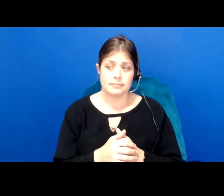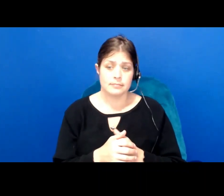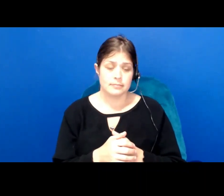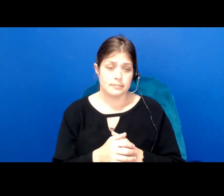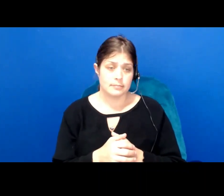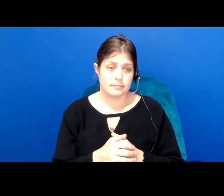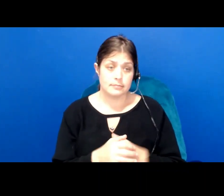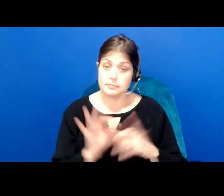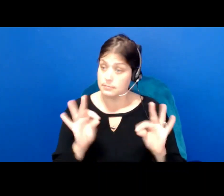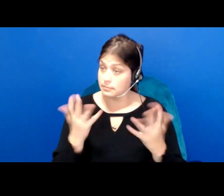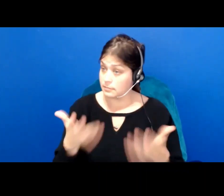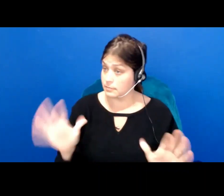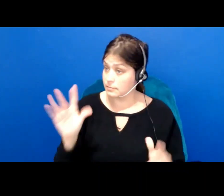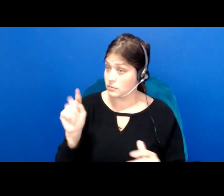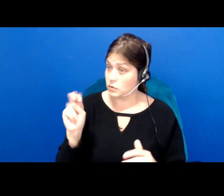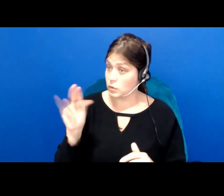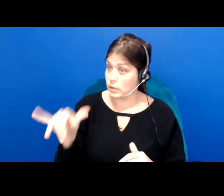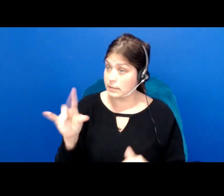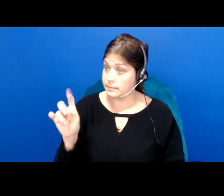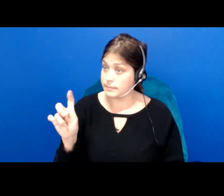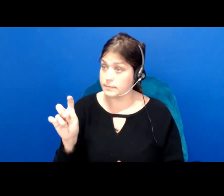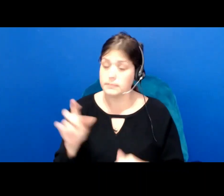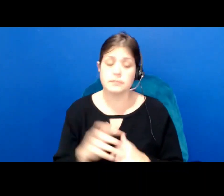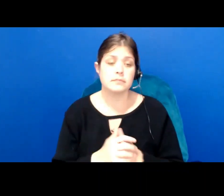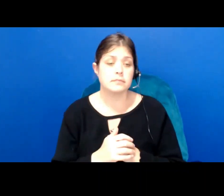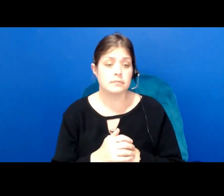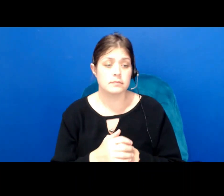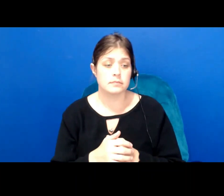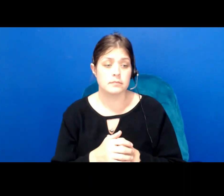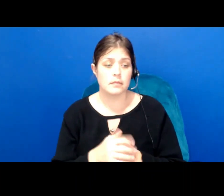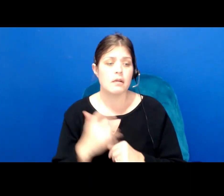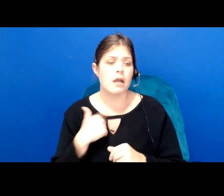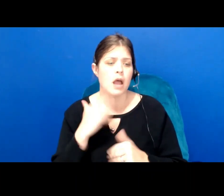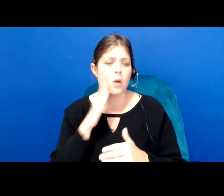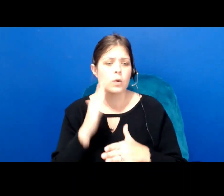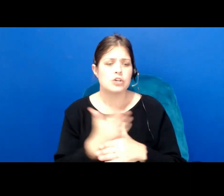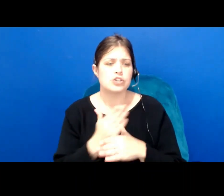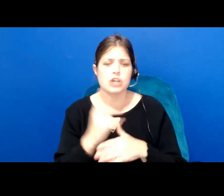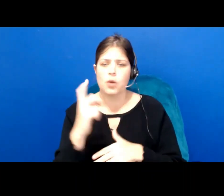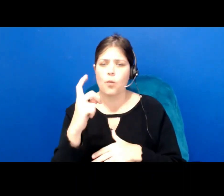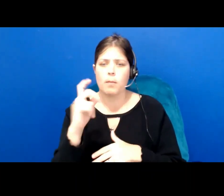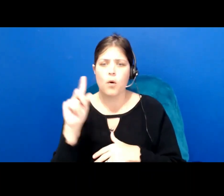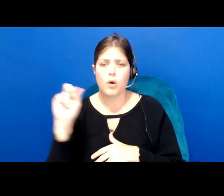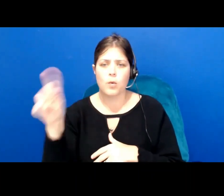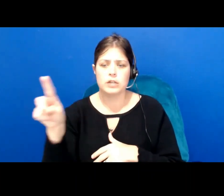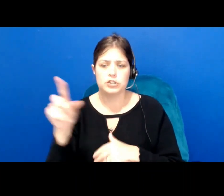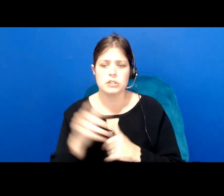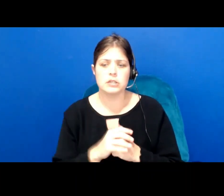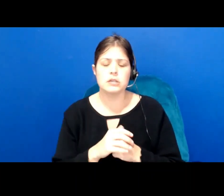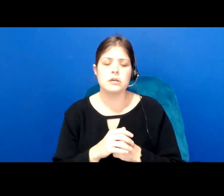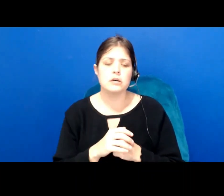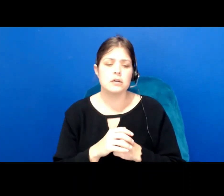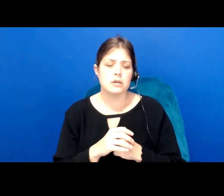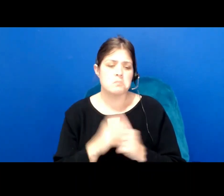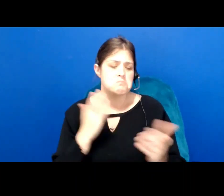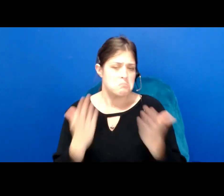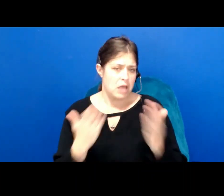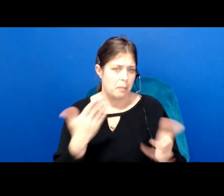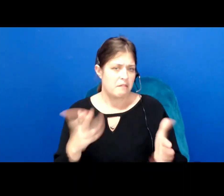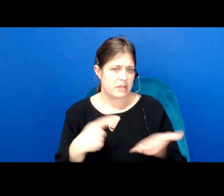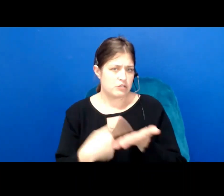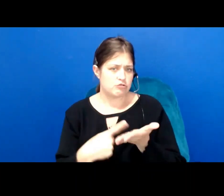Is that it, Tony? I will share one more question, which also may have been addressed